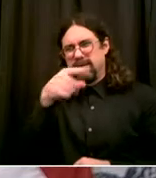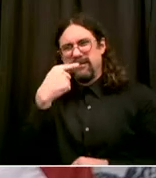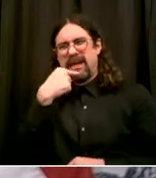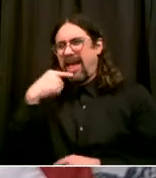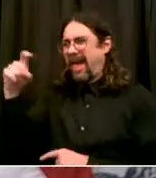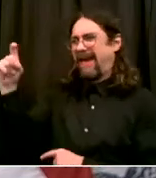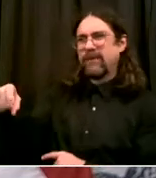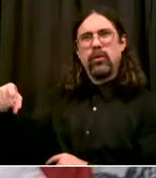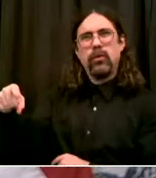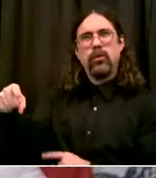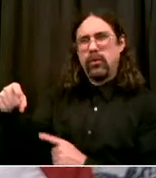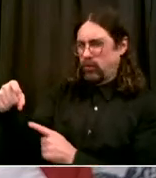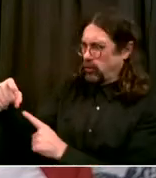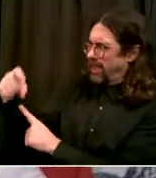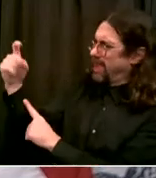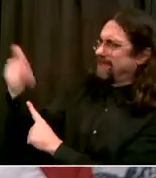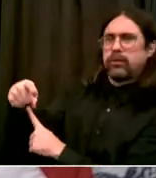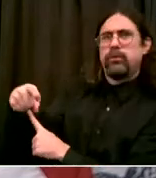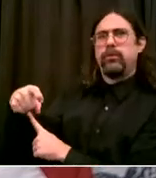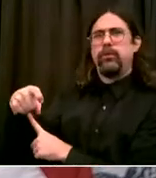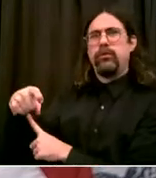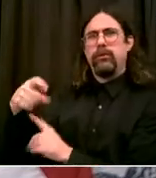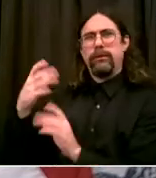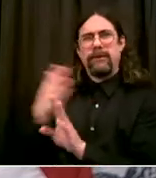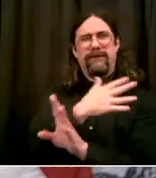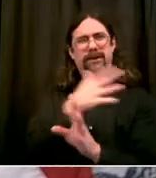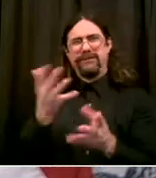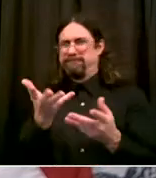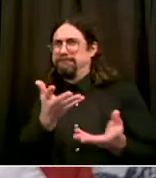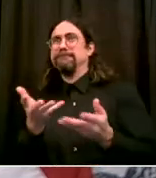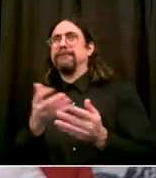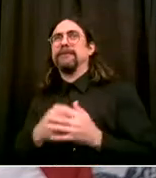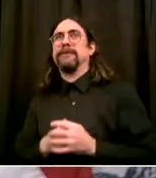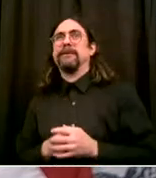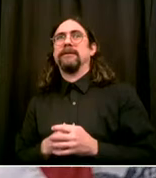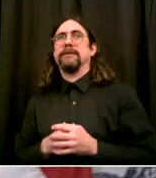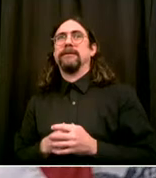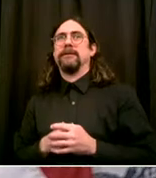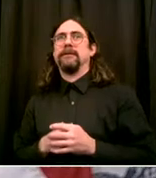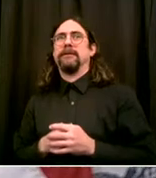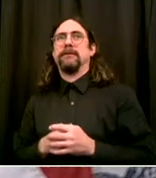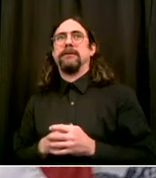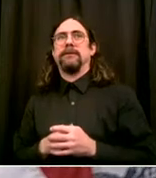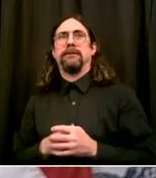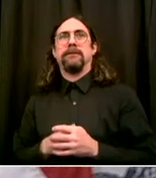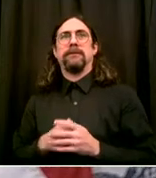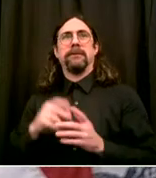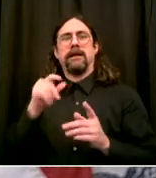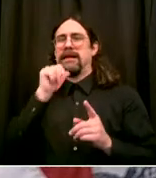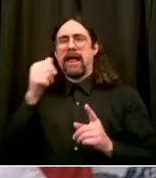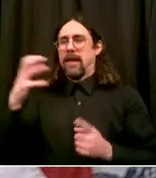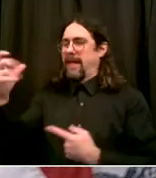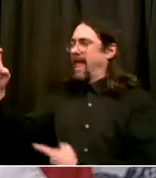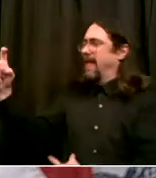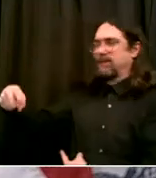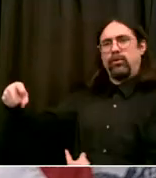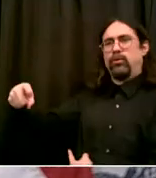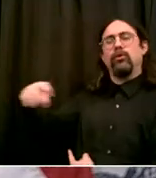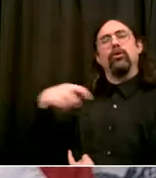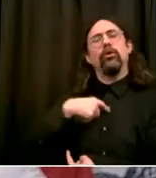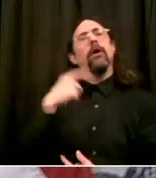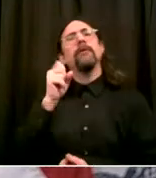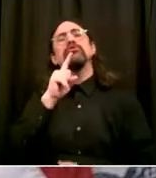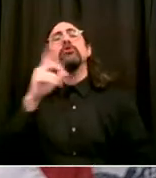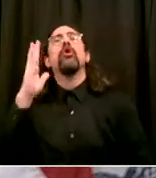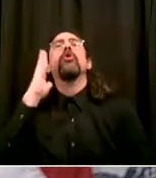the equation here. Where else would you go but where the need is greatest? Of course, when it comes to going out to the grassroots, we're